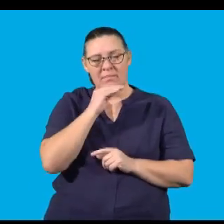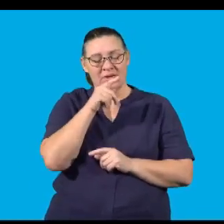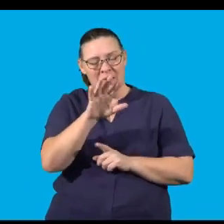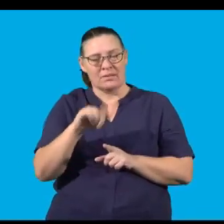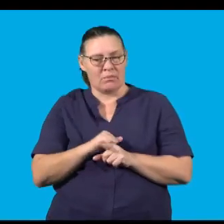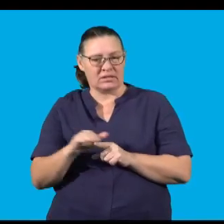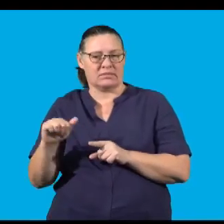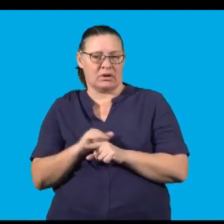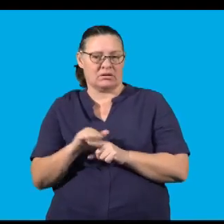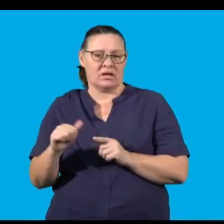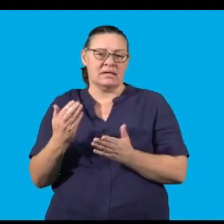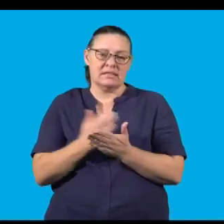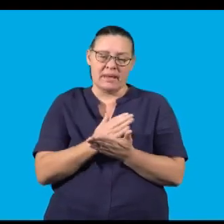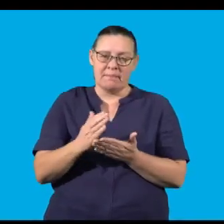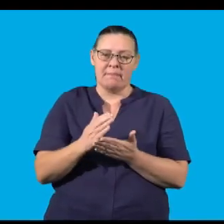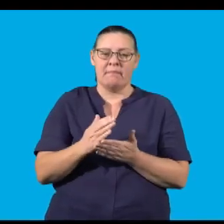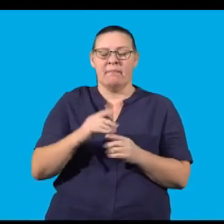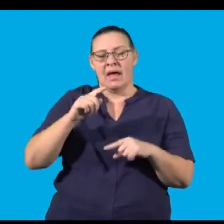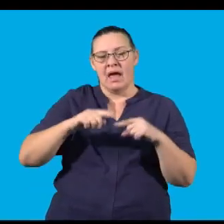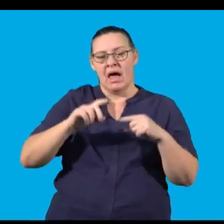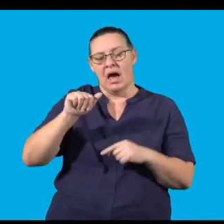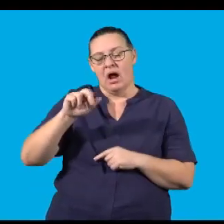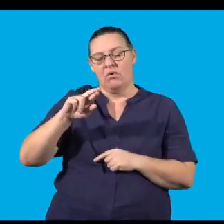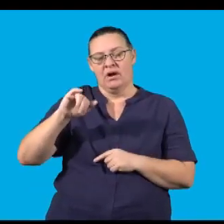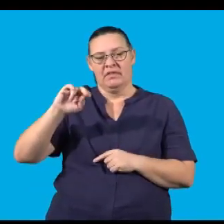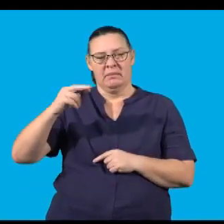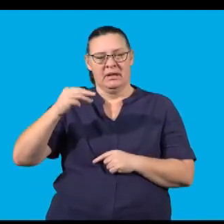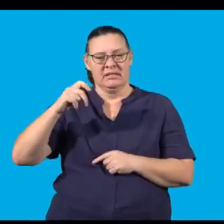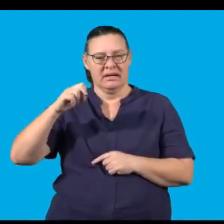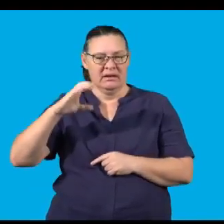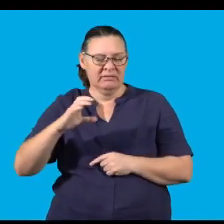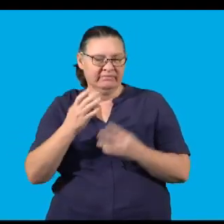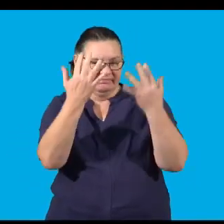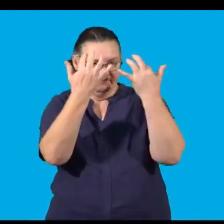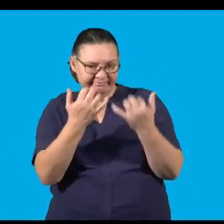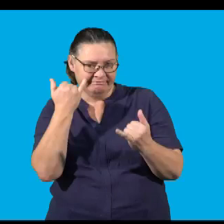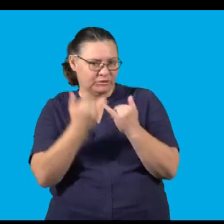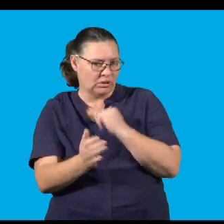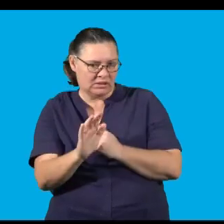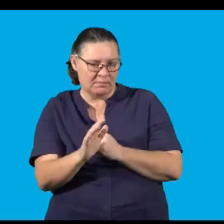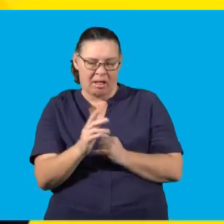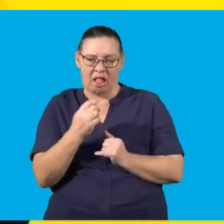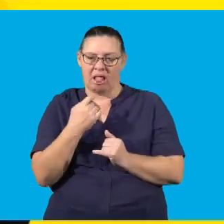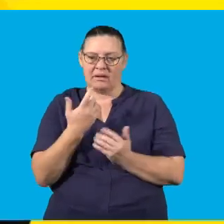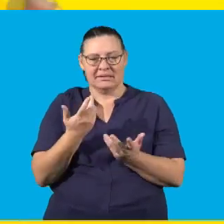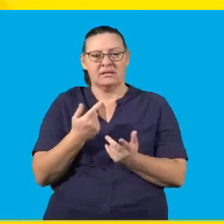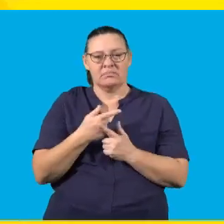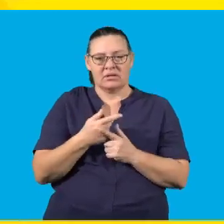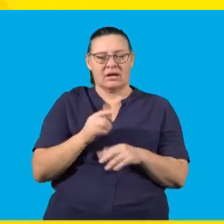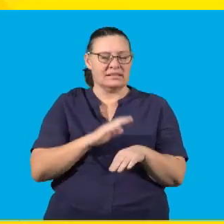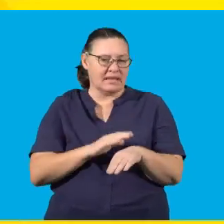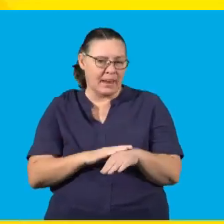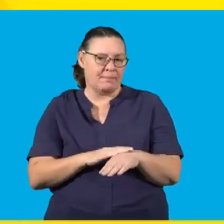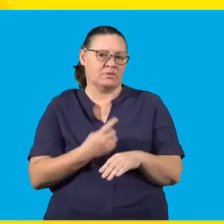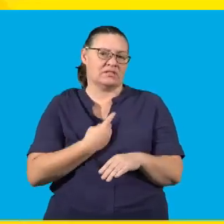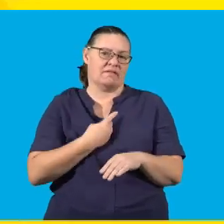down to practice. Sometimes there's errors in arithmetic, and that means we really just have to be careful not to make any careless mistakes. Remember to